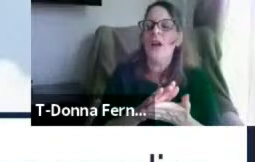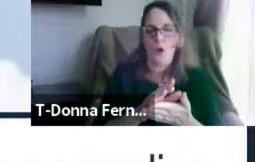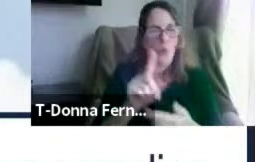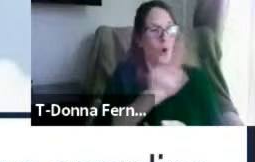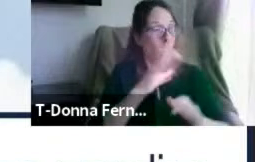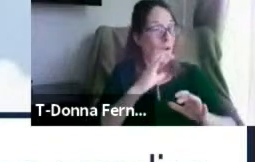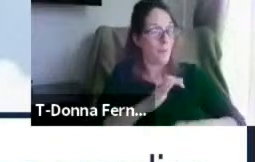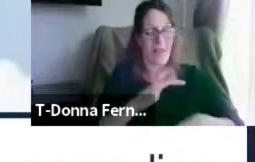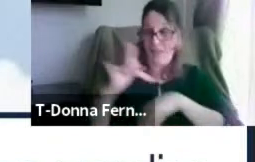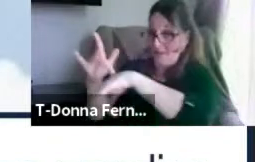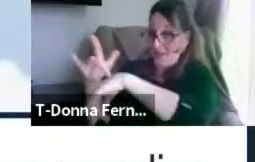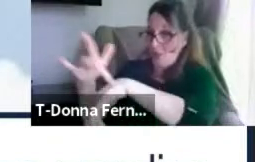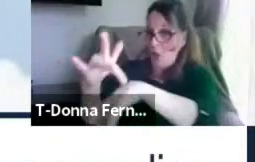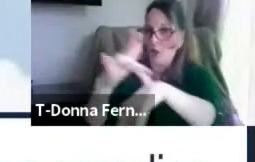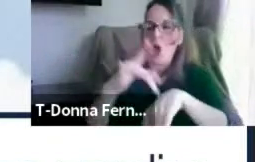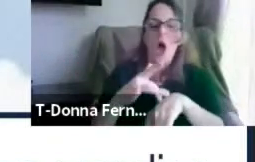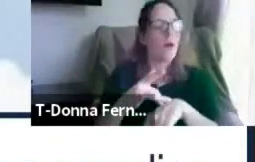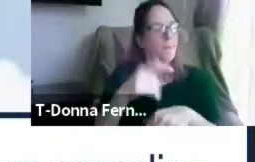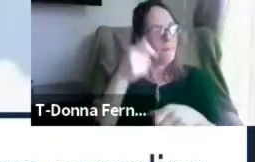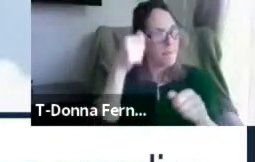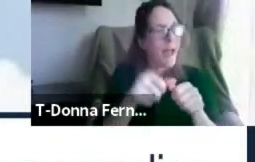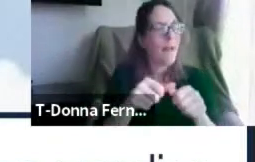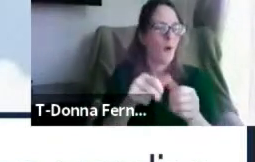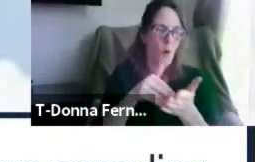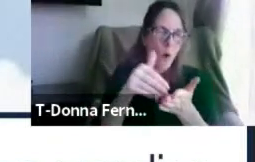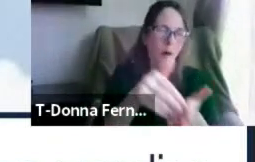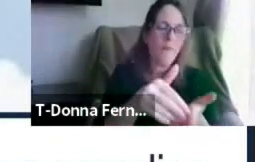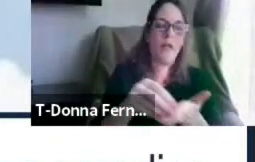customers may have touched, sanitize frequently.